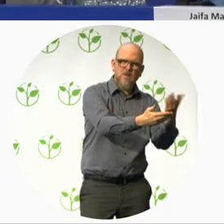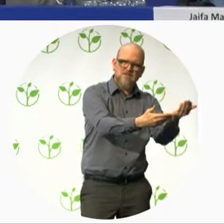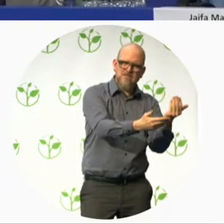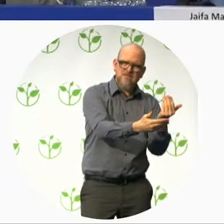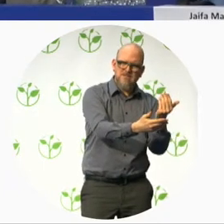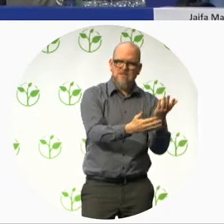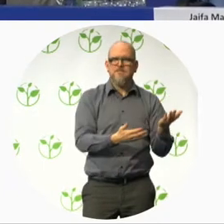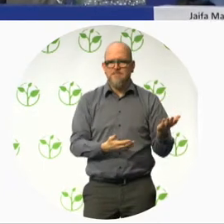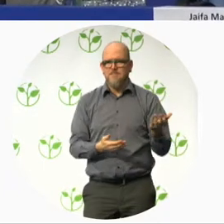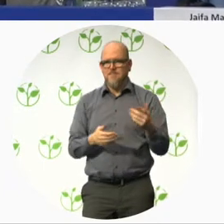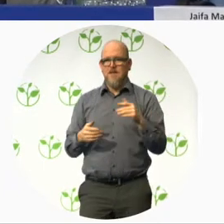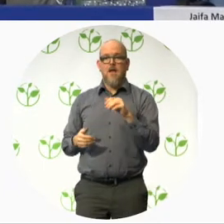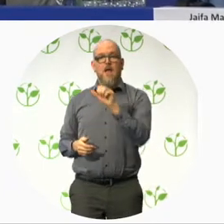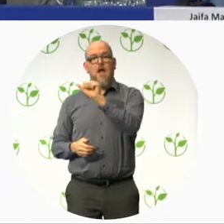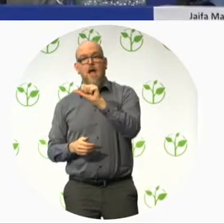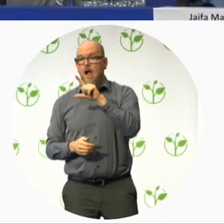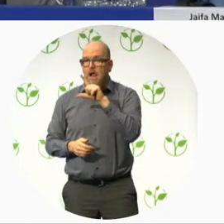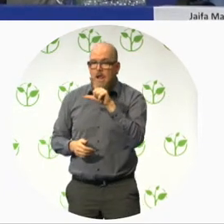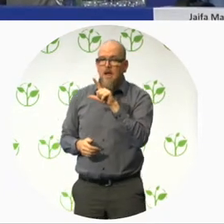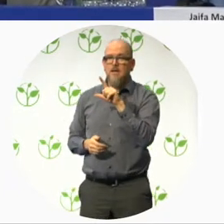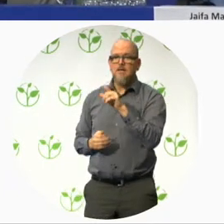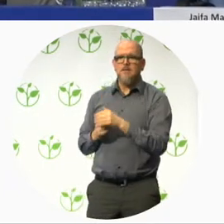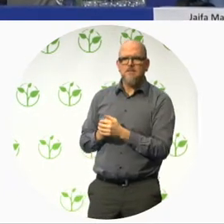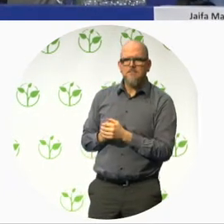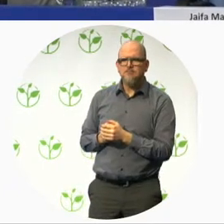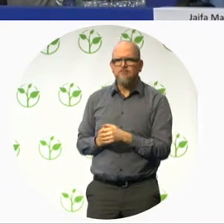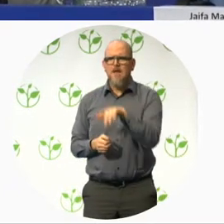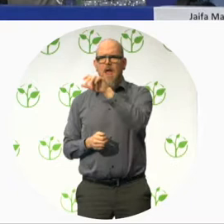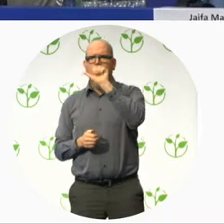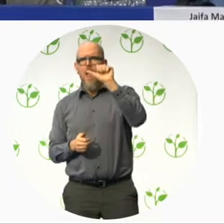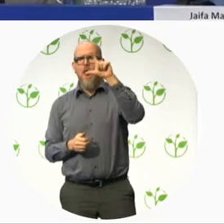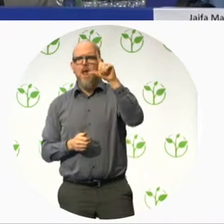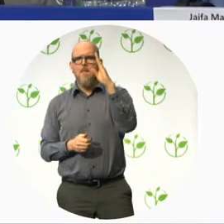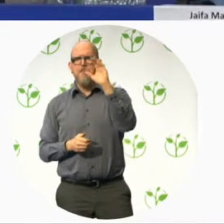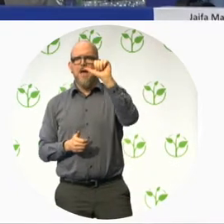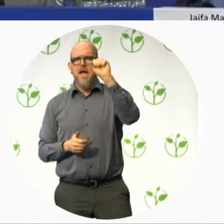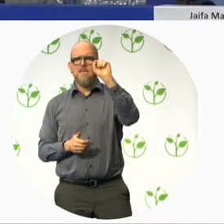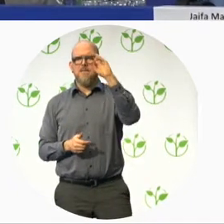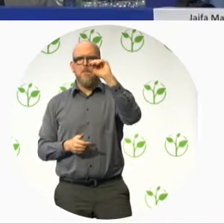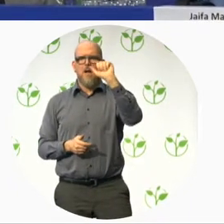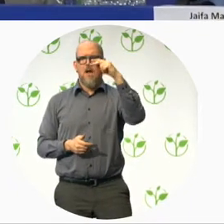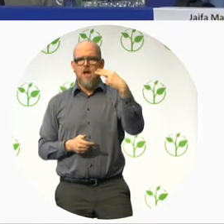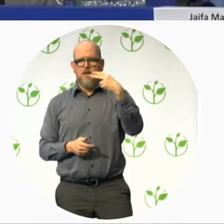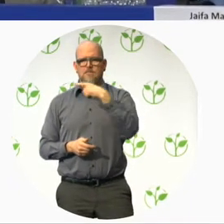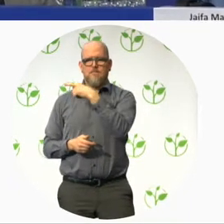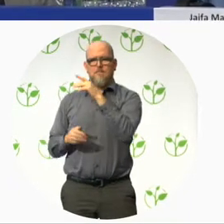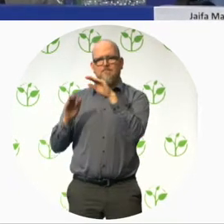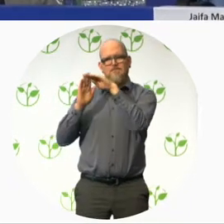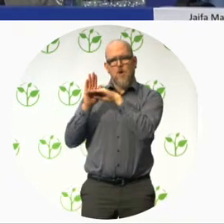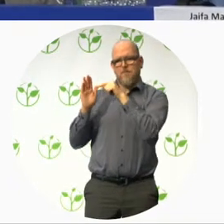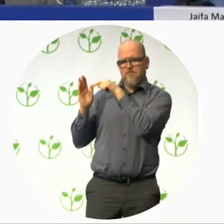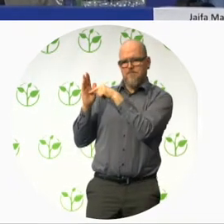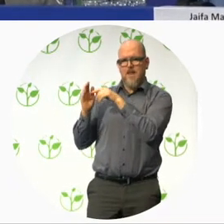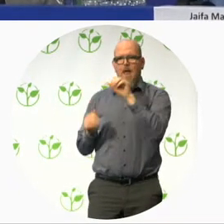Al-Basma line. And Al-Basma does mean the smile line. The second thing we did,